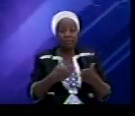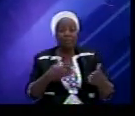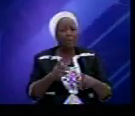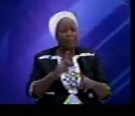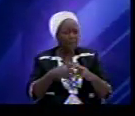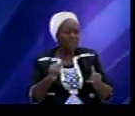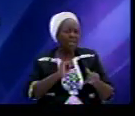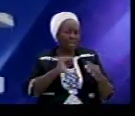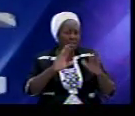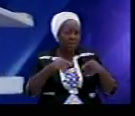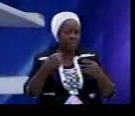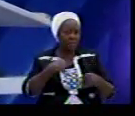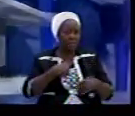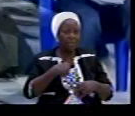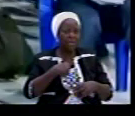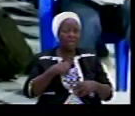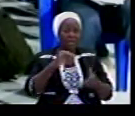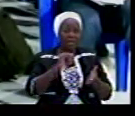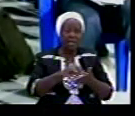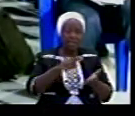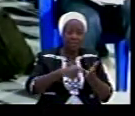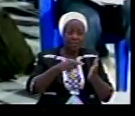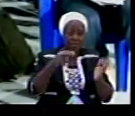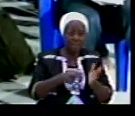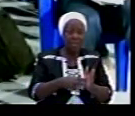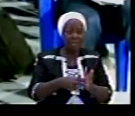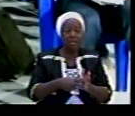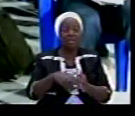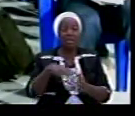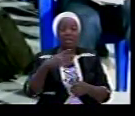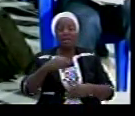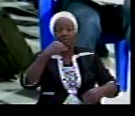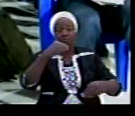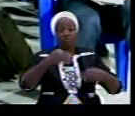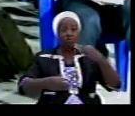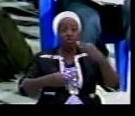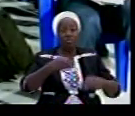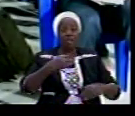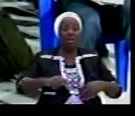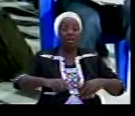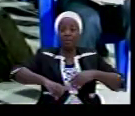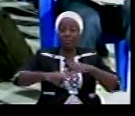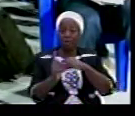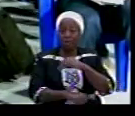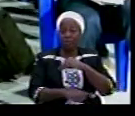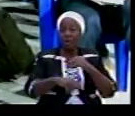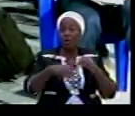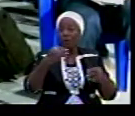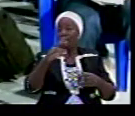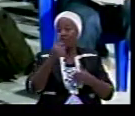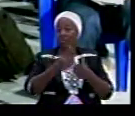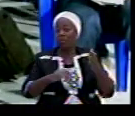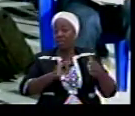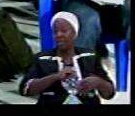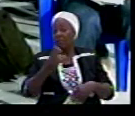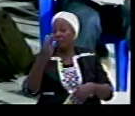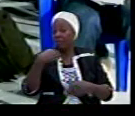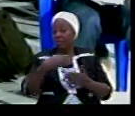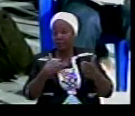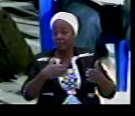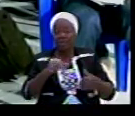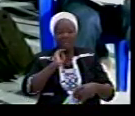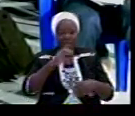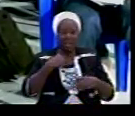That means the judgment, the punishment of what I was before, he has